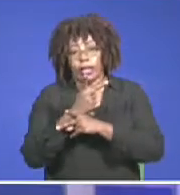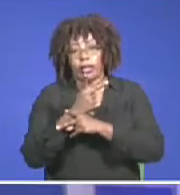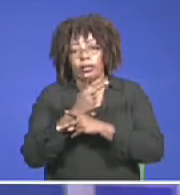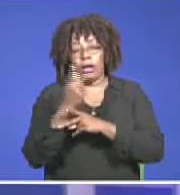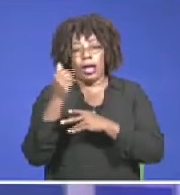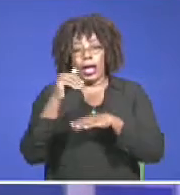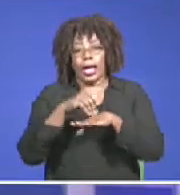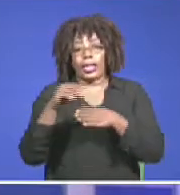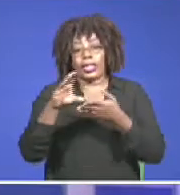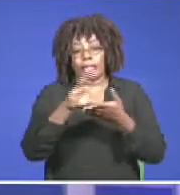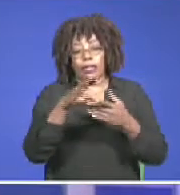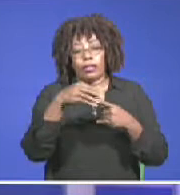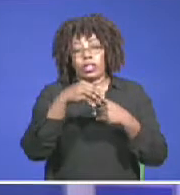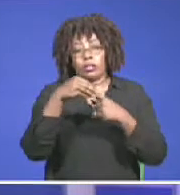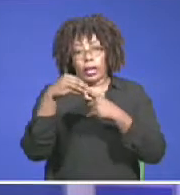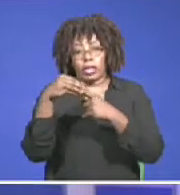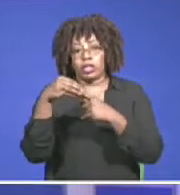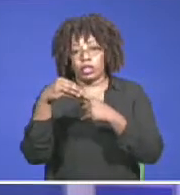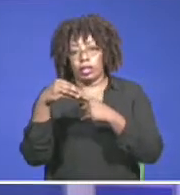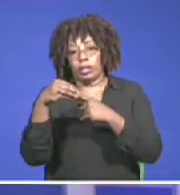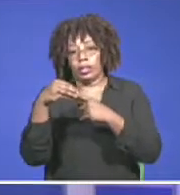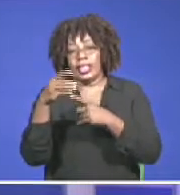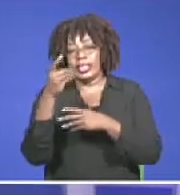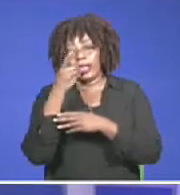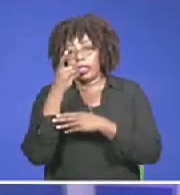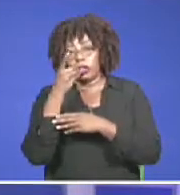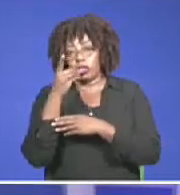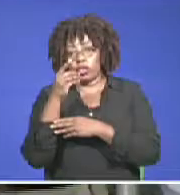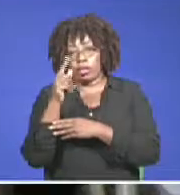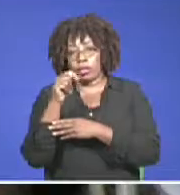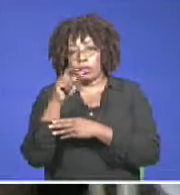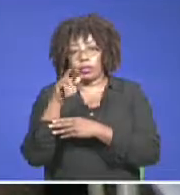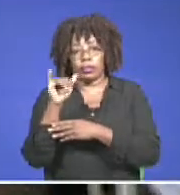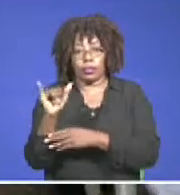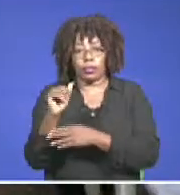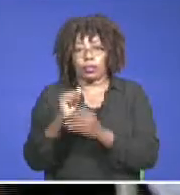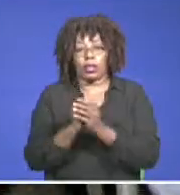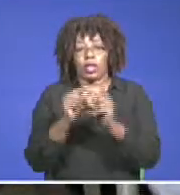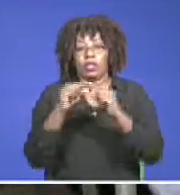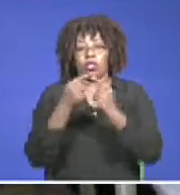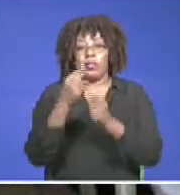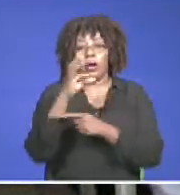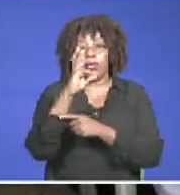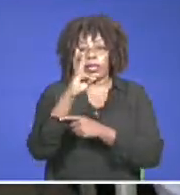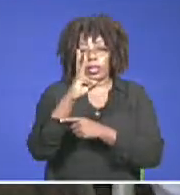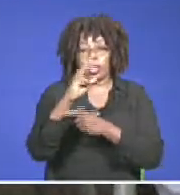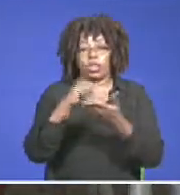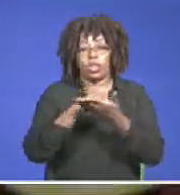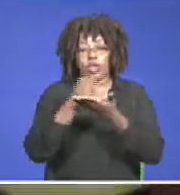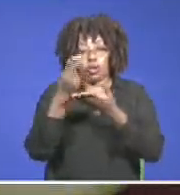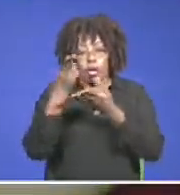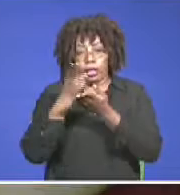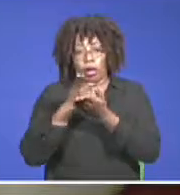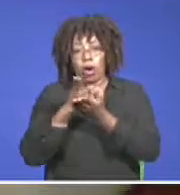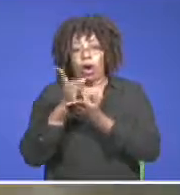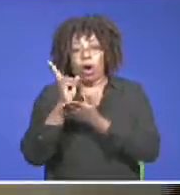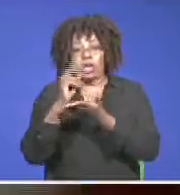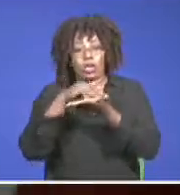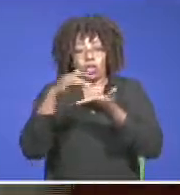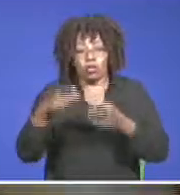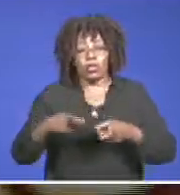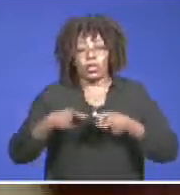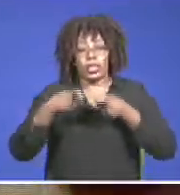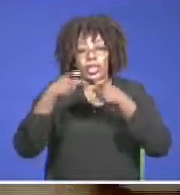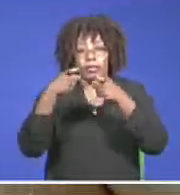Specialized Dentistry. Crystal Darling has a story. A group of sixth grade honor roll students were gifted with a day of